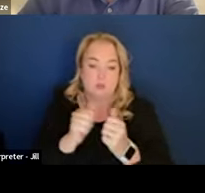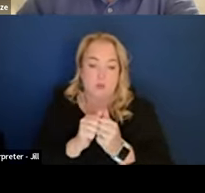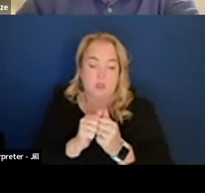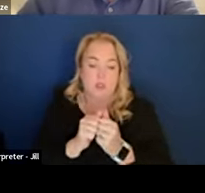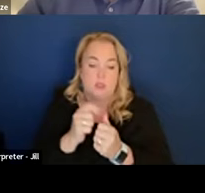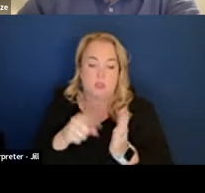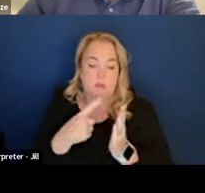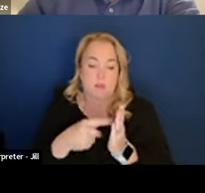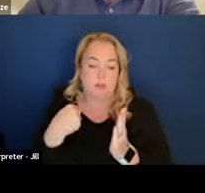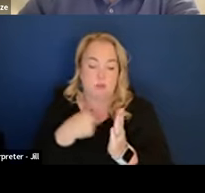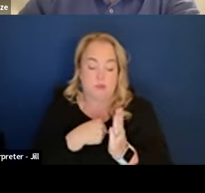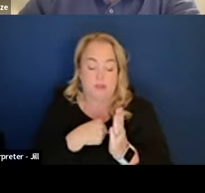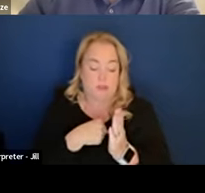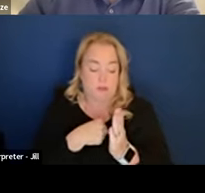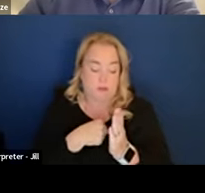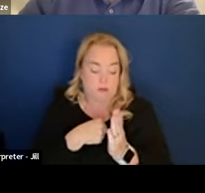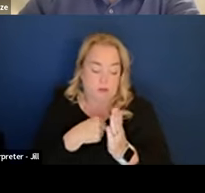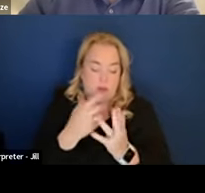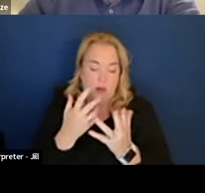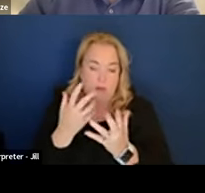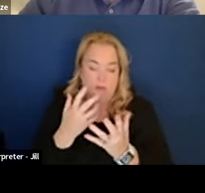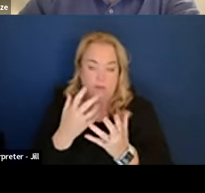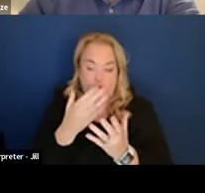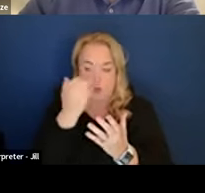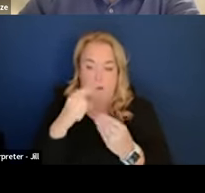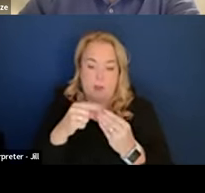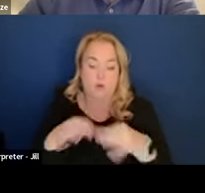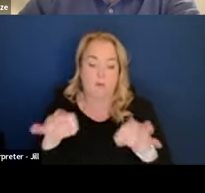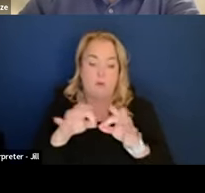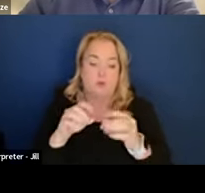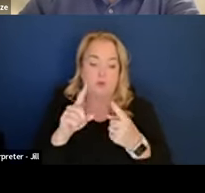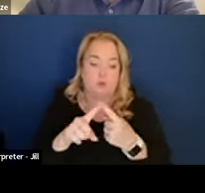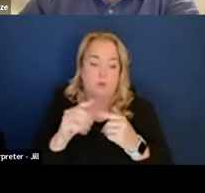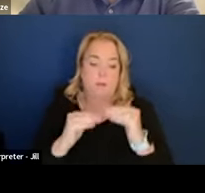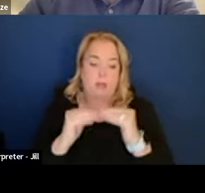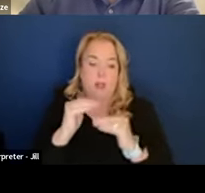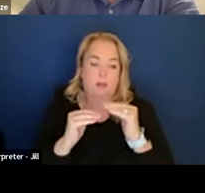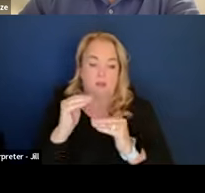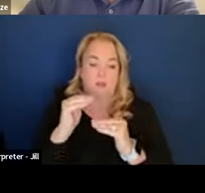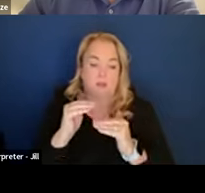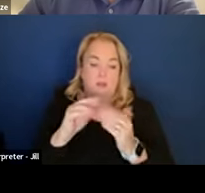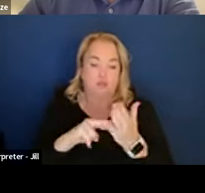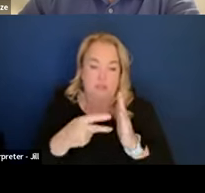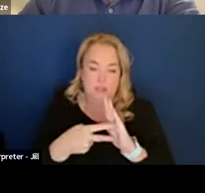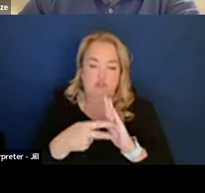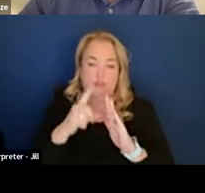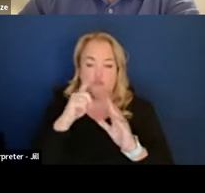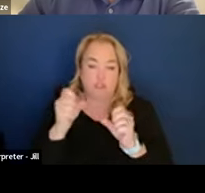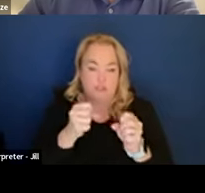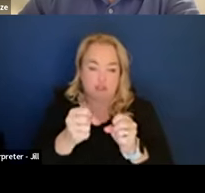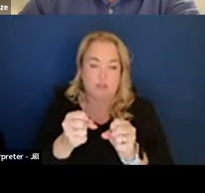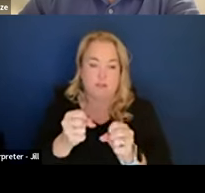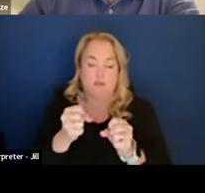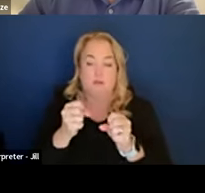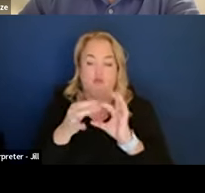Because sometimes we take this for granted, is the importance of building strategic, I think you used the word intentional, like strategic and